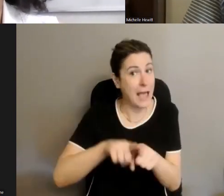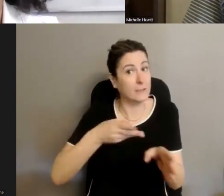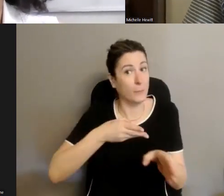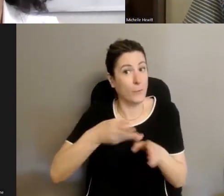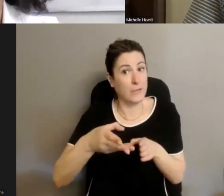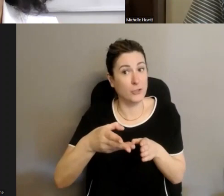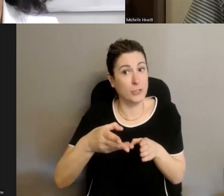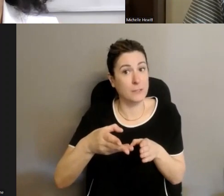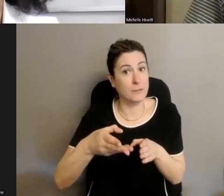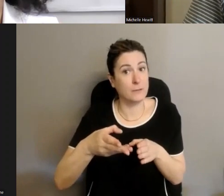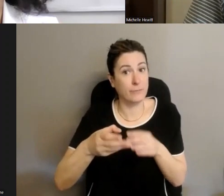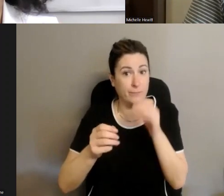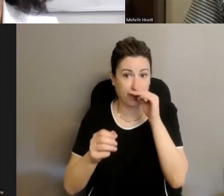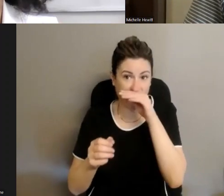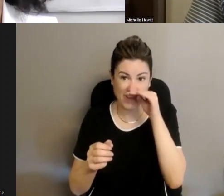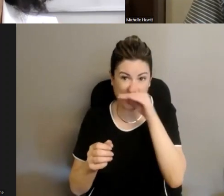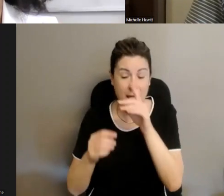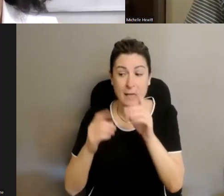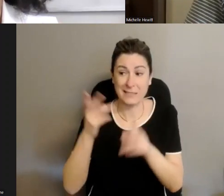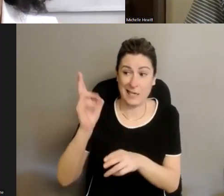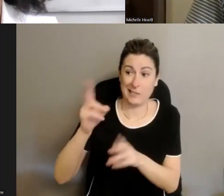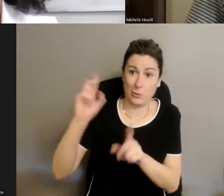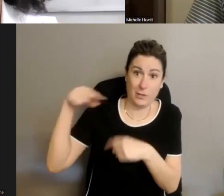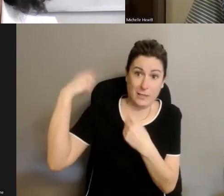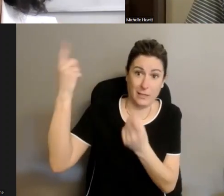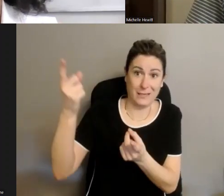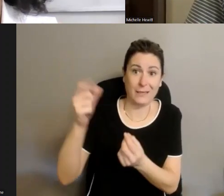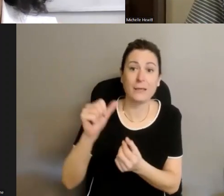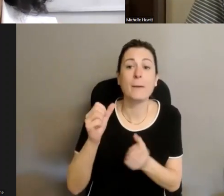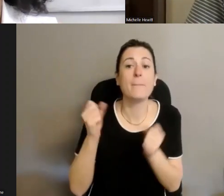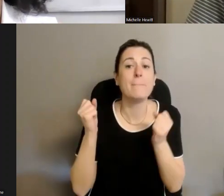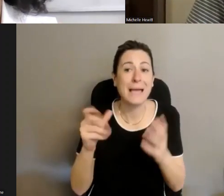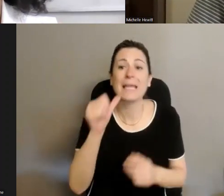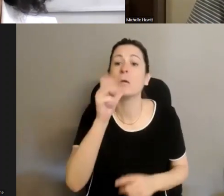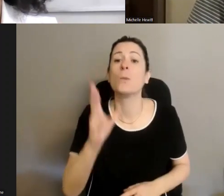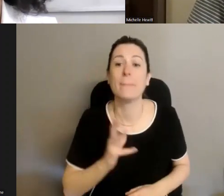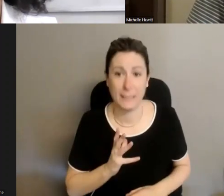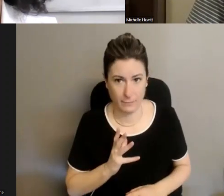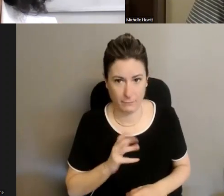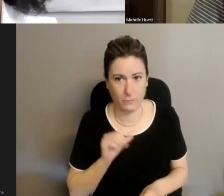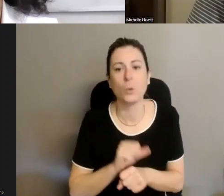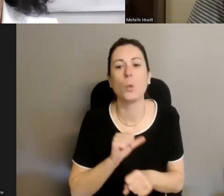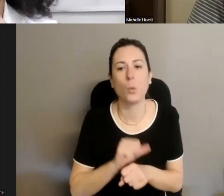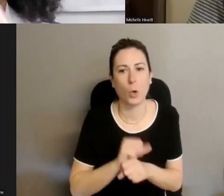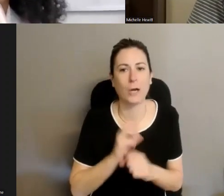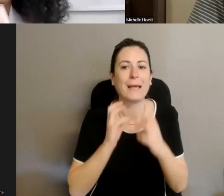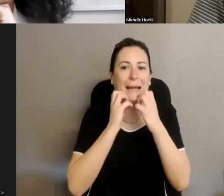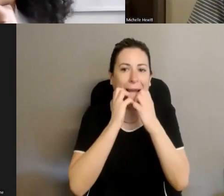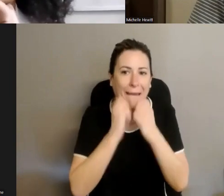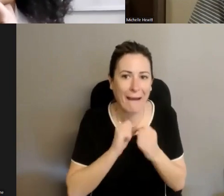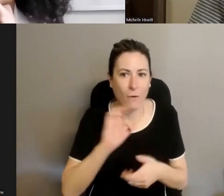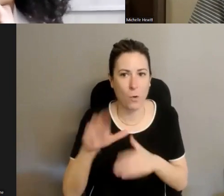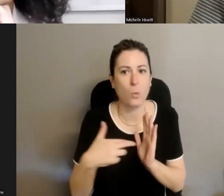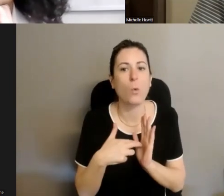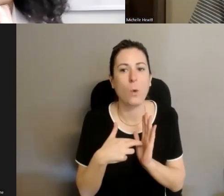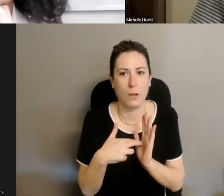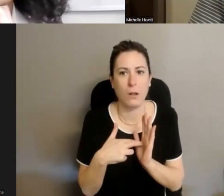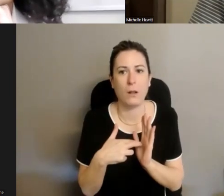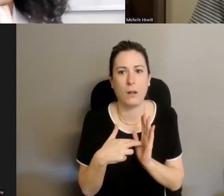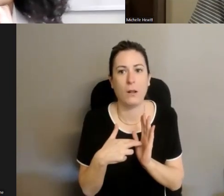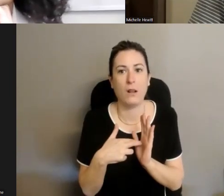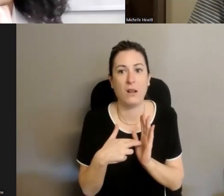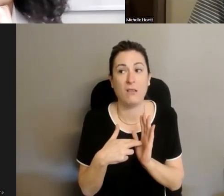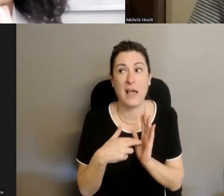typically, you know, a woman's job, and we undervalue the work that's done